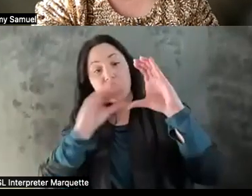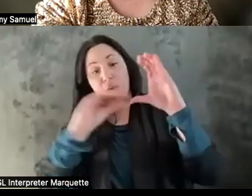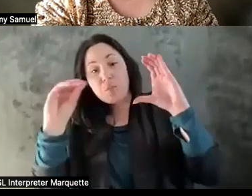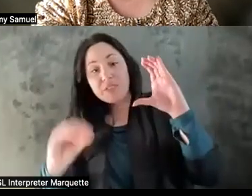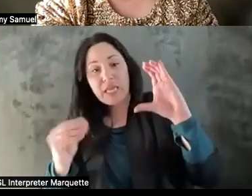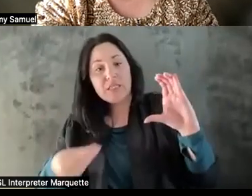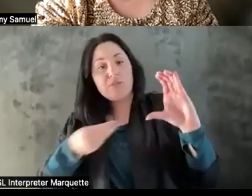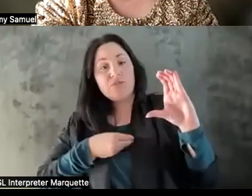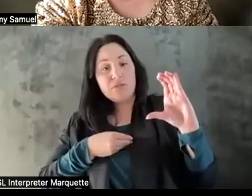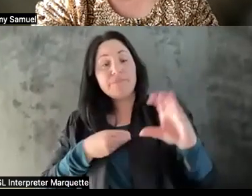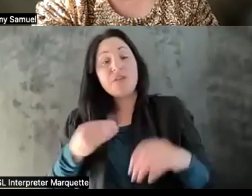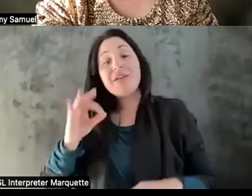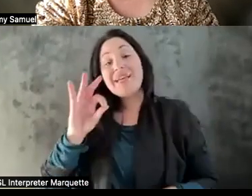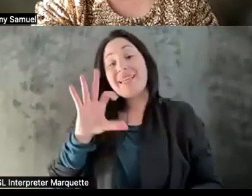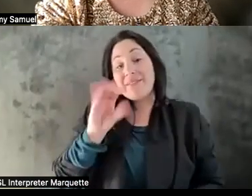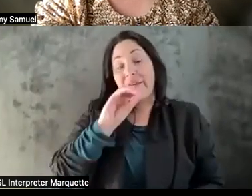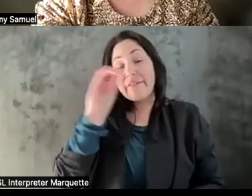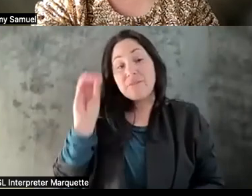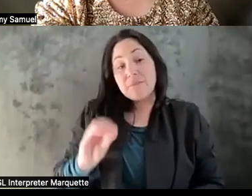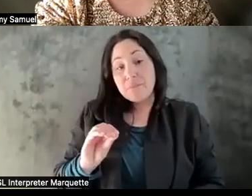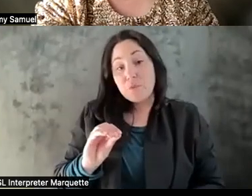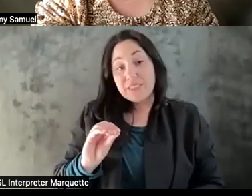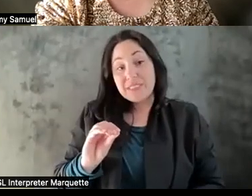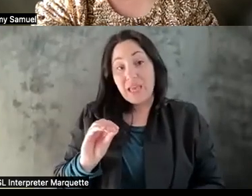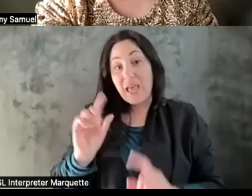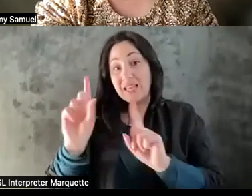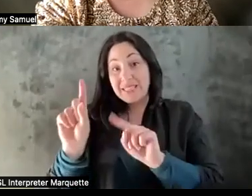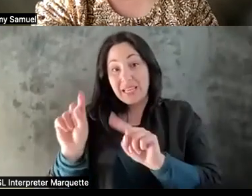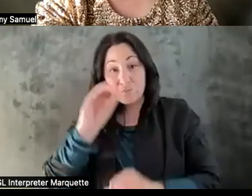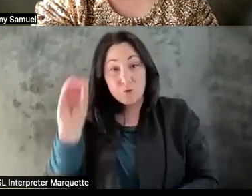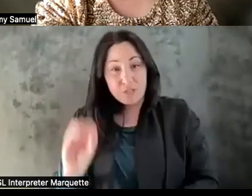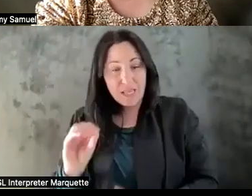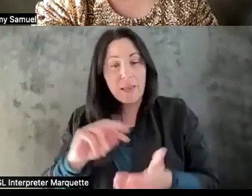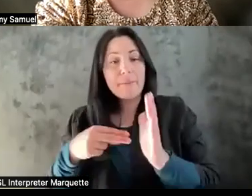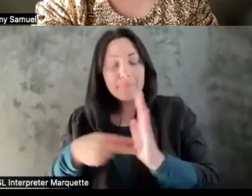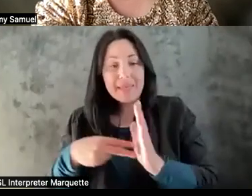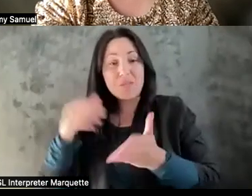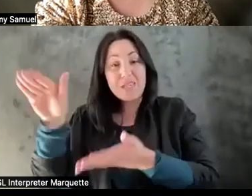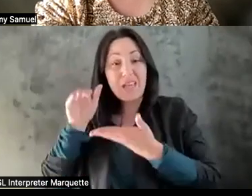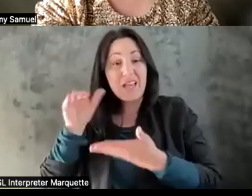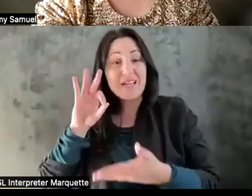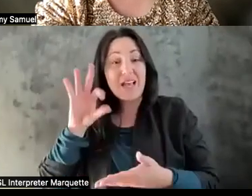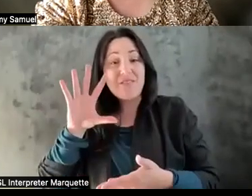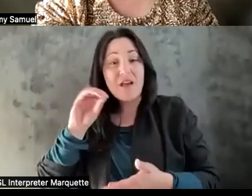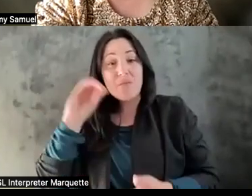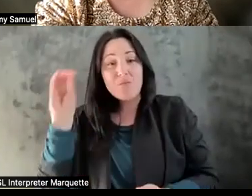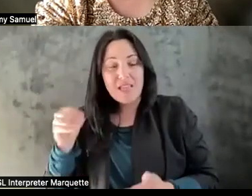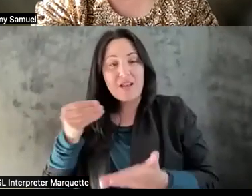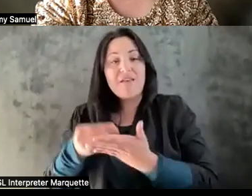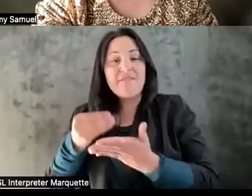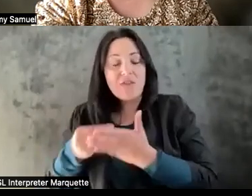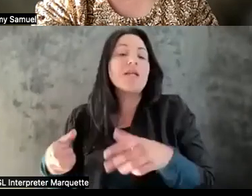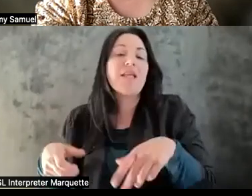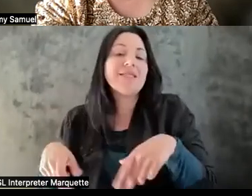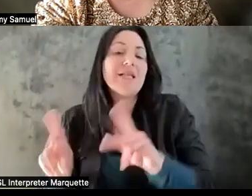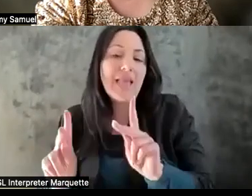if we have 95% attendance rate, we'd get 95% of the funding that is allowable to